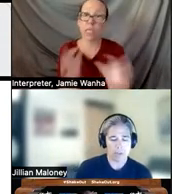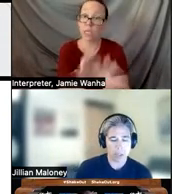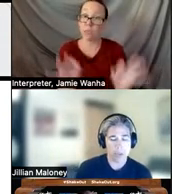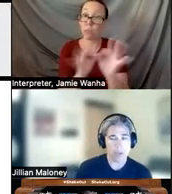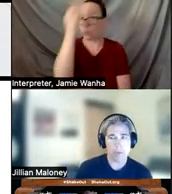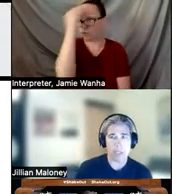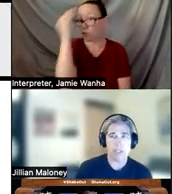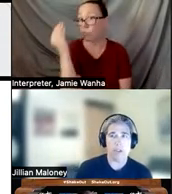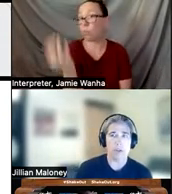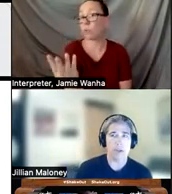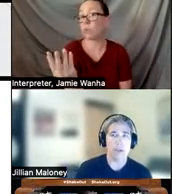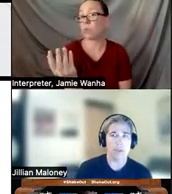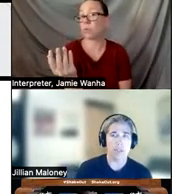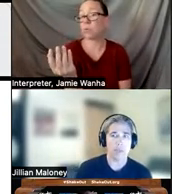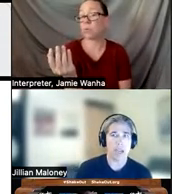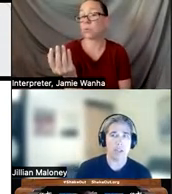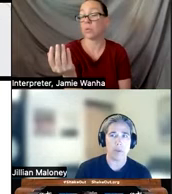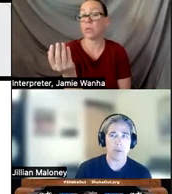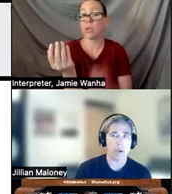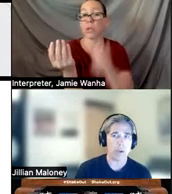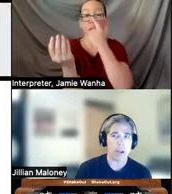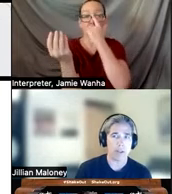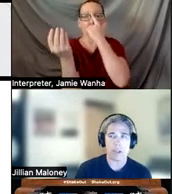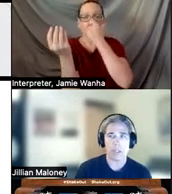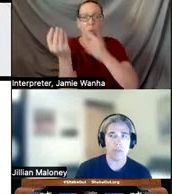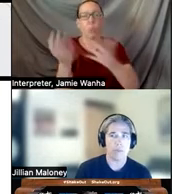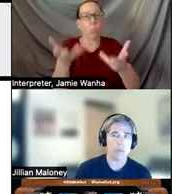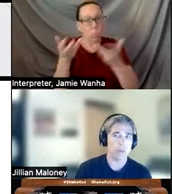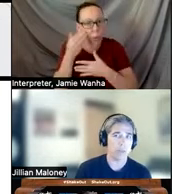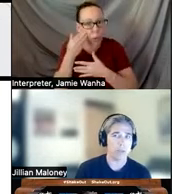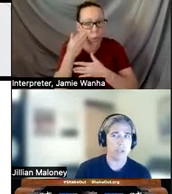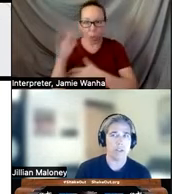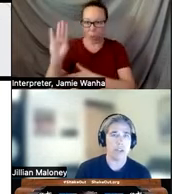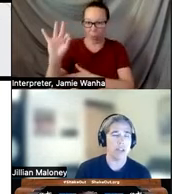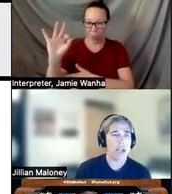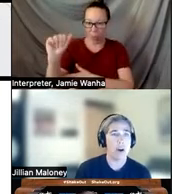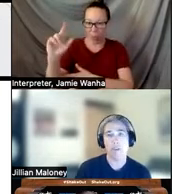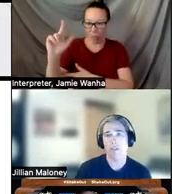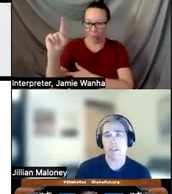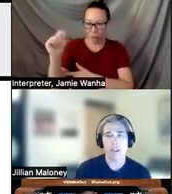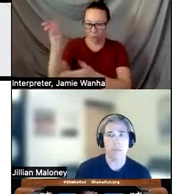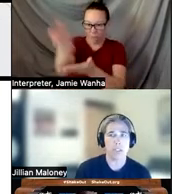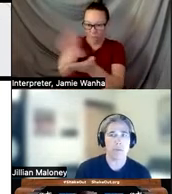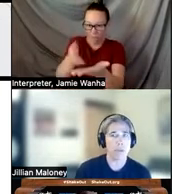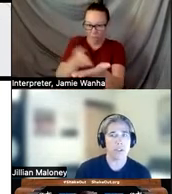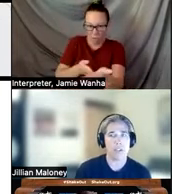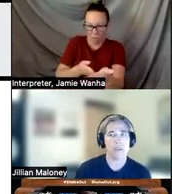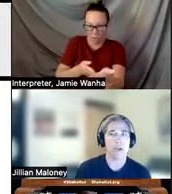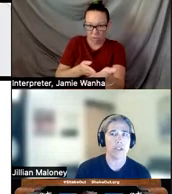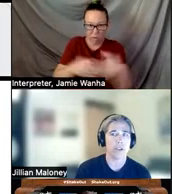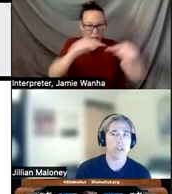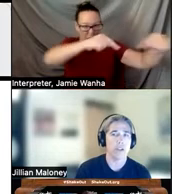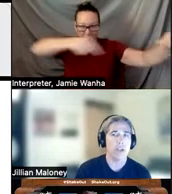are things we really consider quite a bit with seismic hazard. We want to know how long is it, when was the most recent event, how often does it rupture? That's